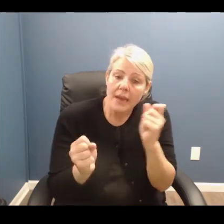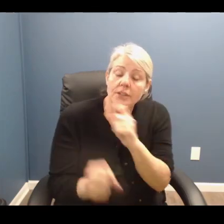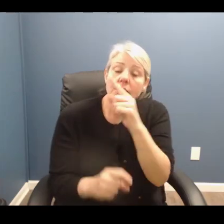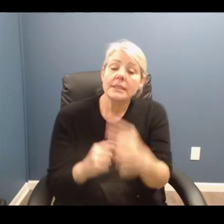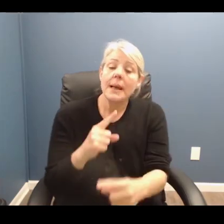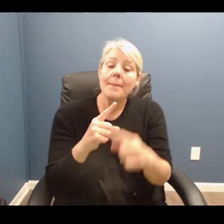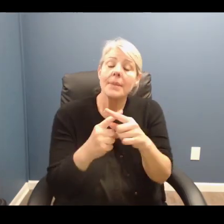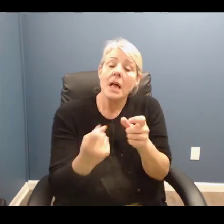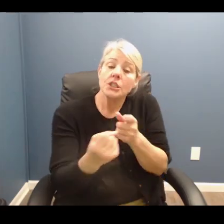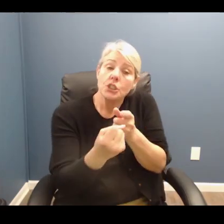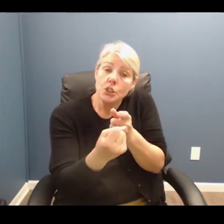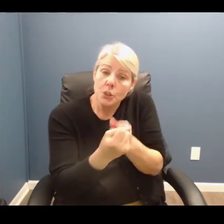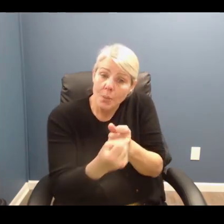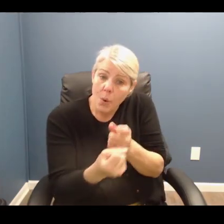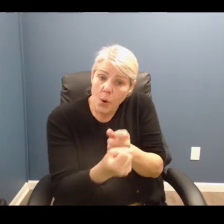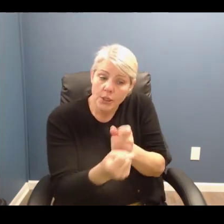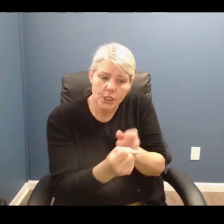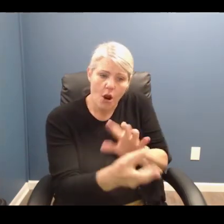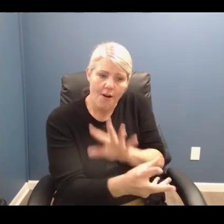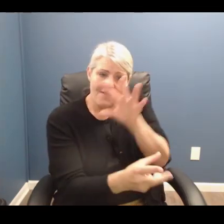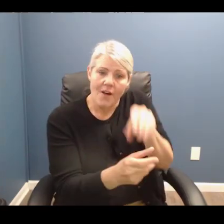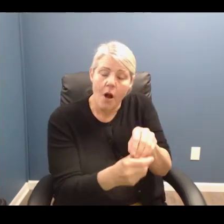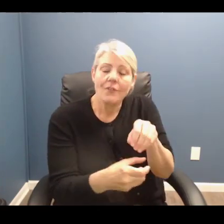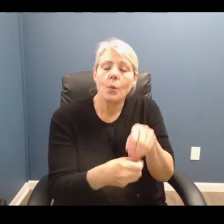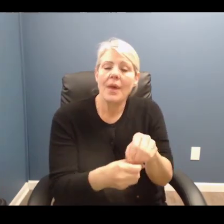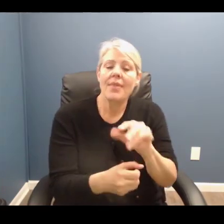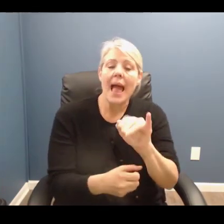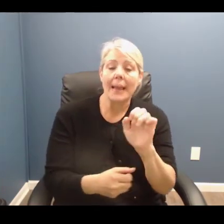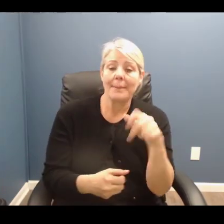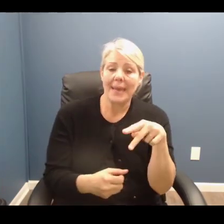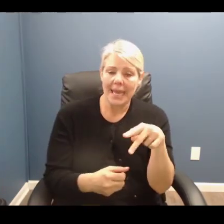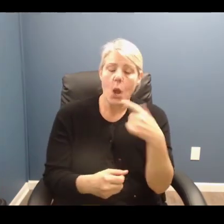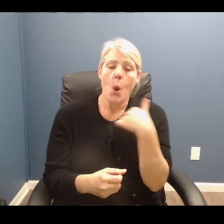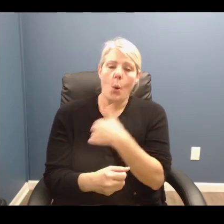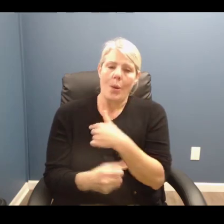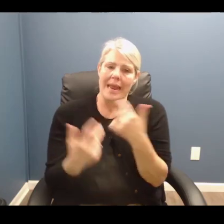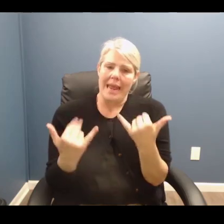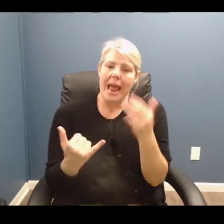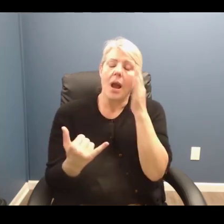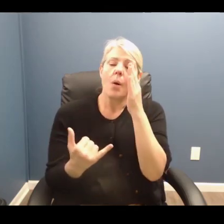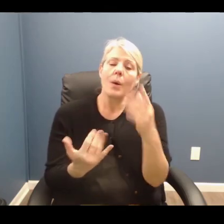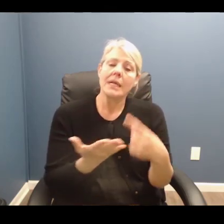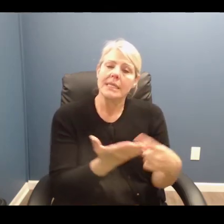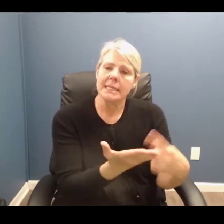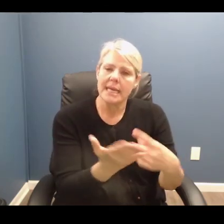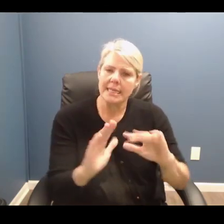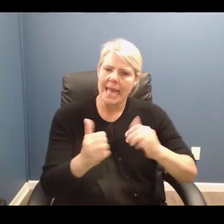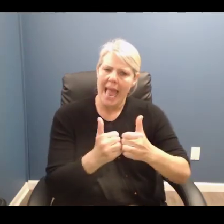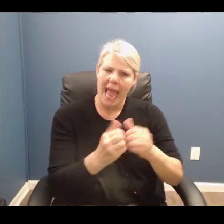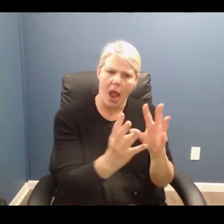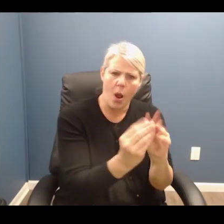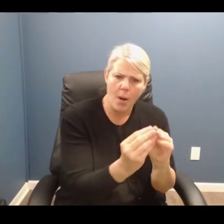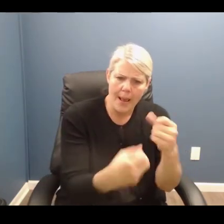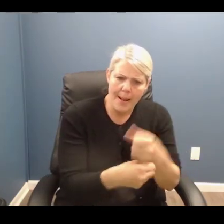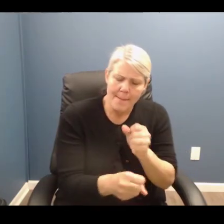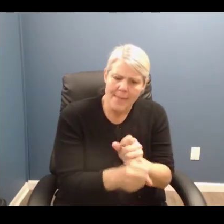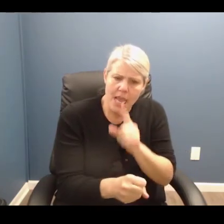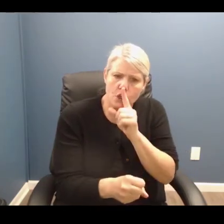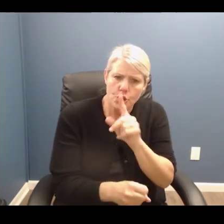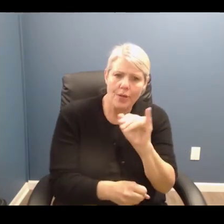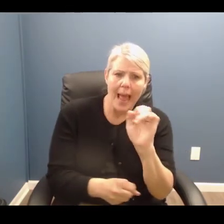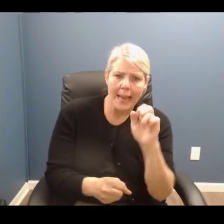are connected throughout the IEP. Let's discuss some of the ways ARCs should ensure the IEP is